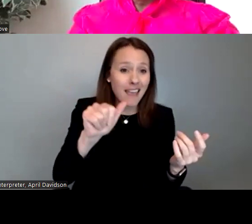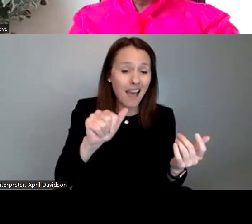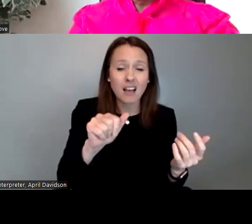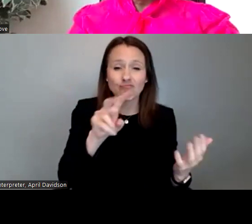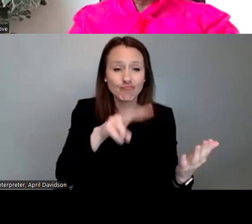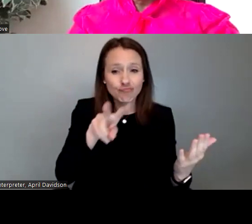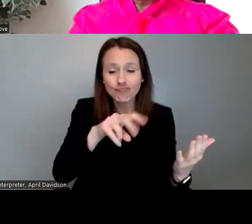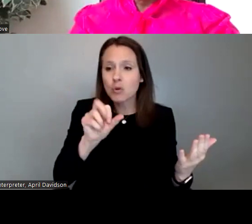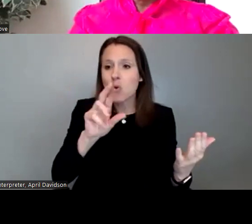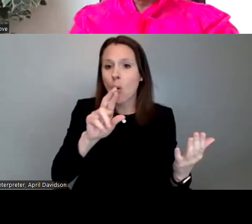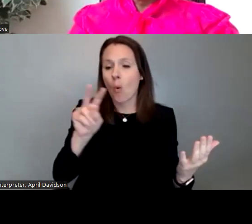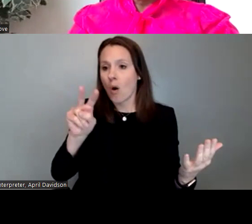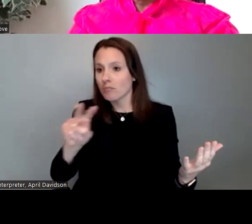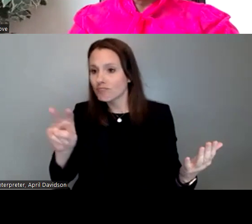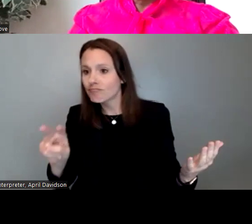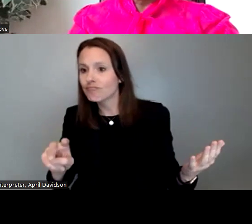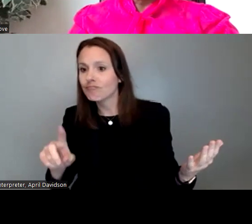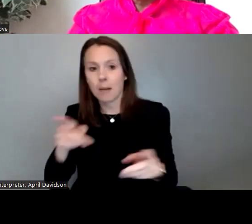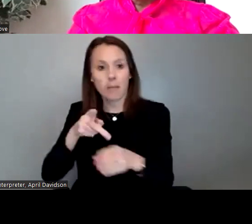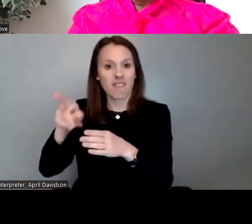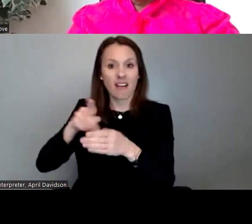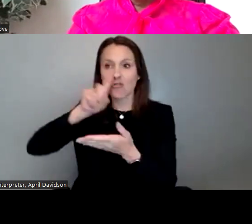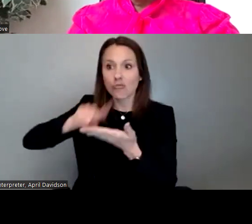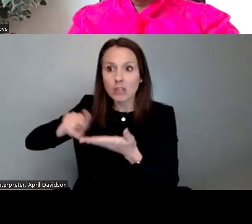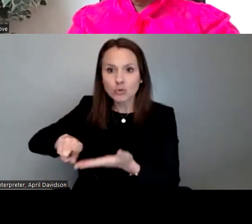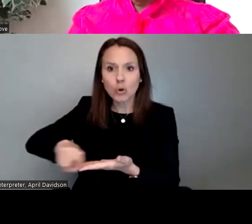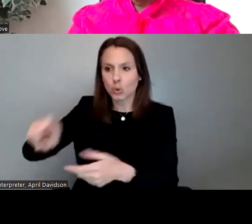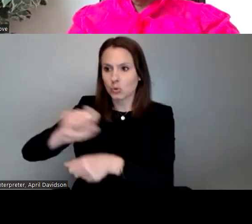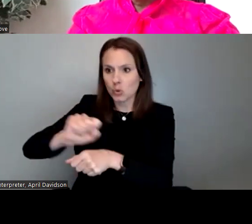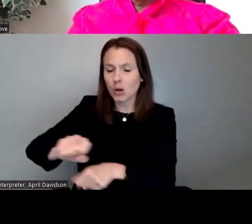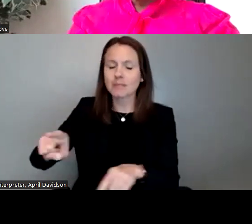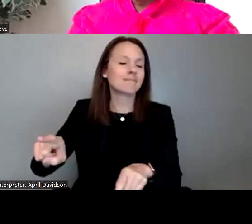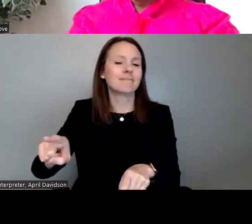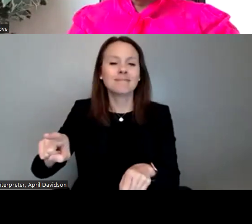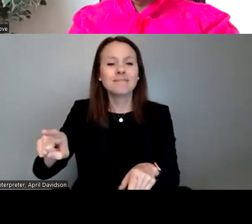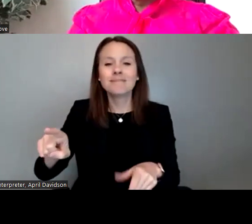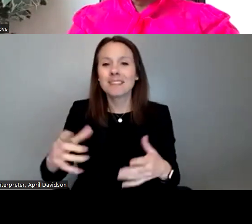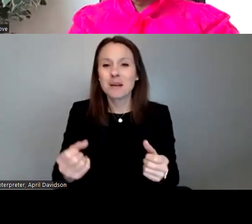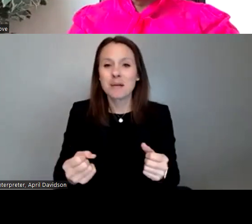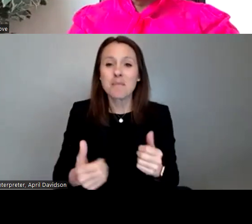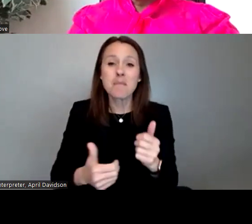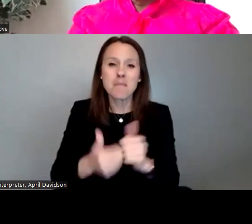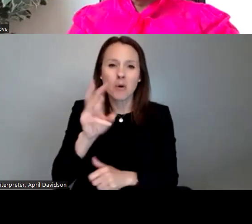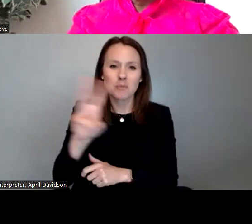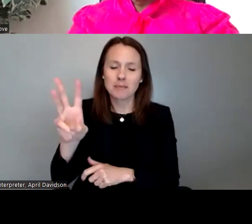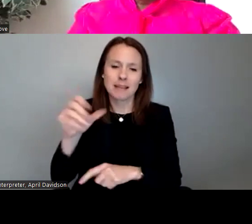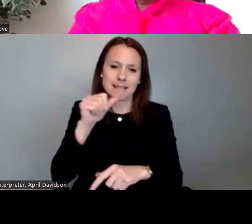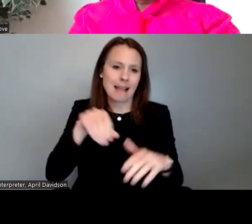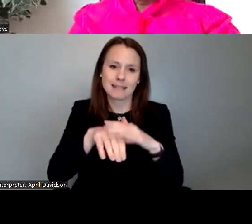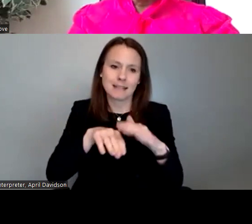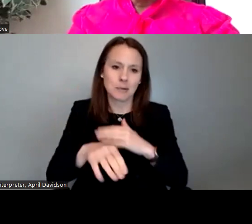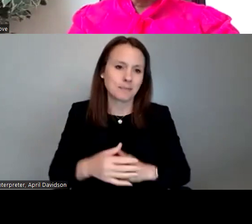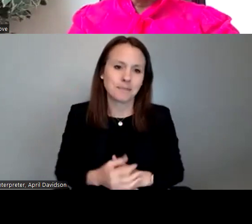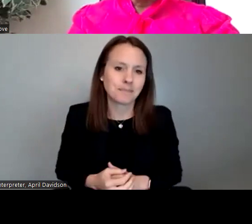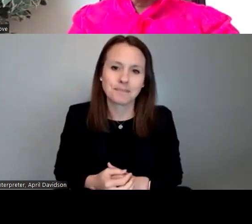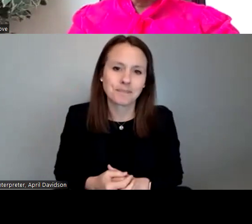or you're looking at something professionally, a lot of the majority of websites are not accessible. And